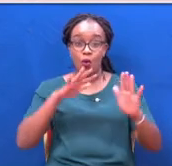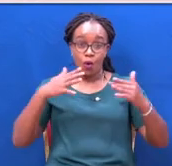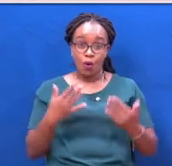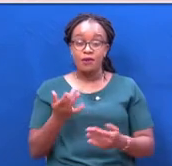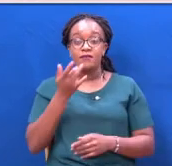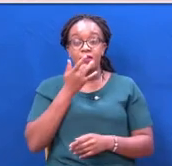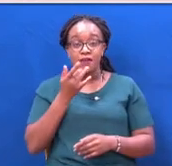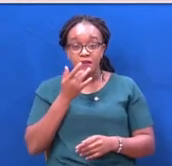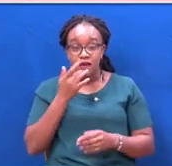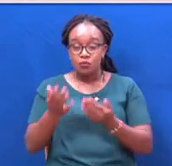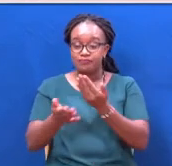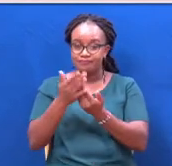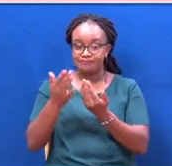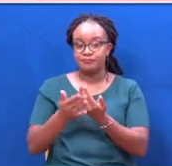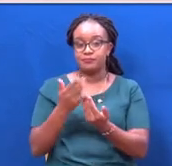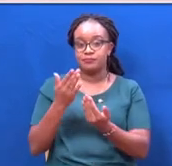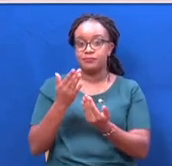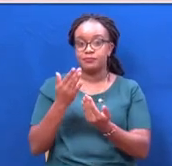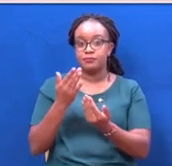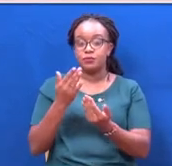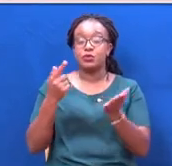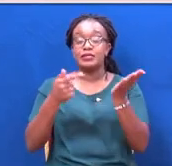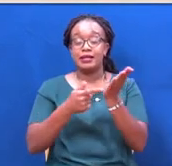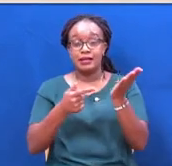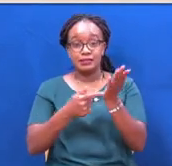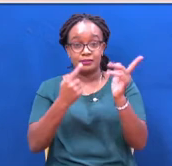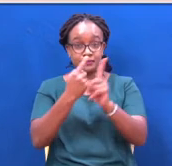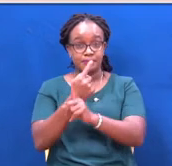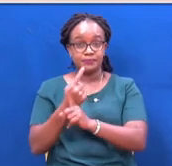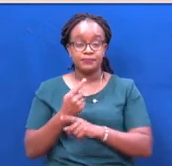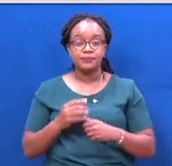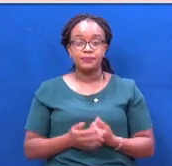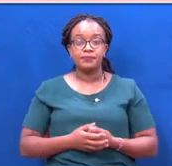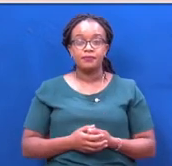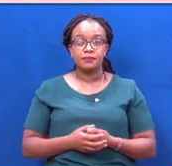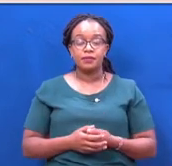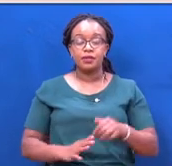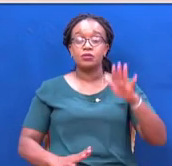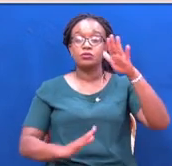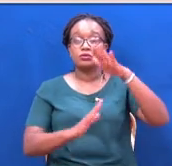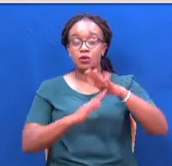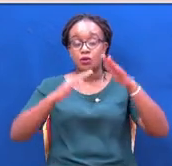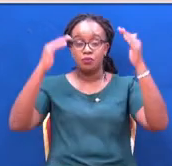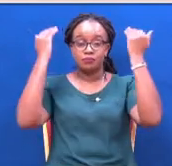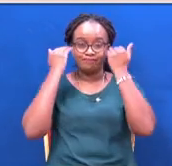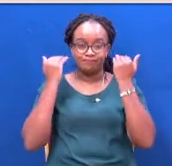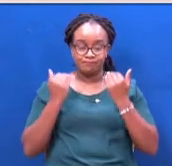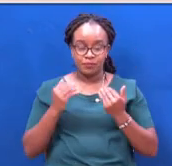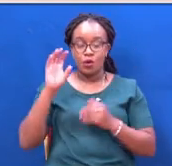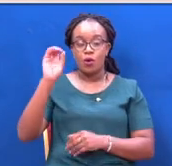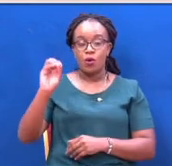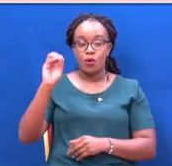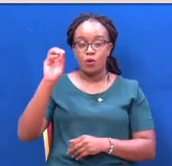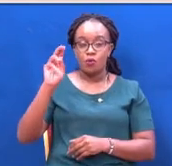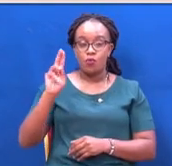or undue regard to technicalities. Supreme Court Judge William Ouko, who studied together with